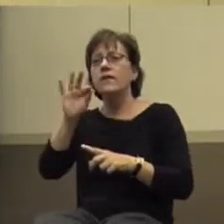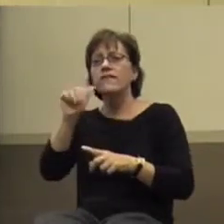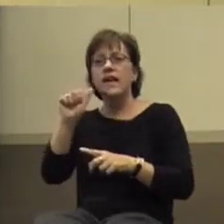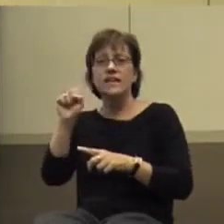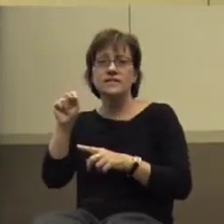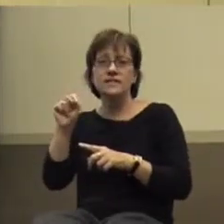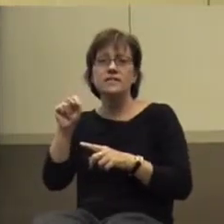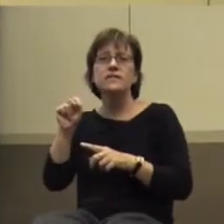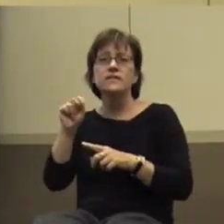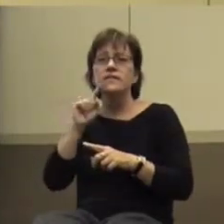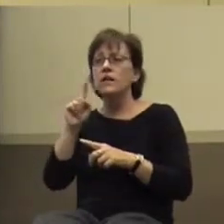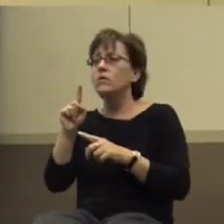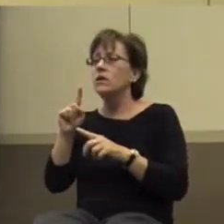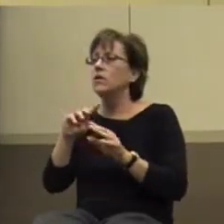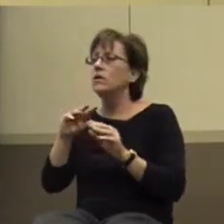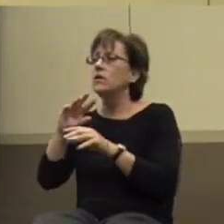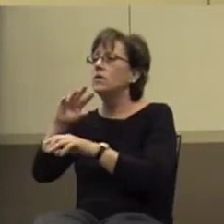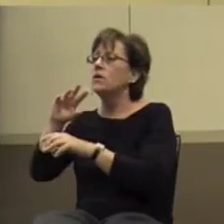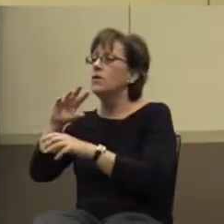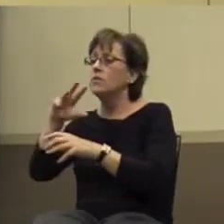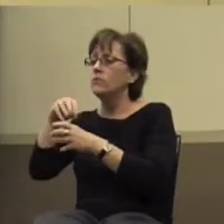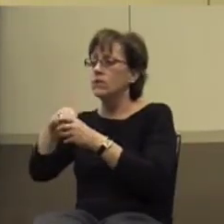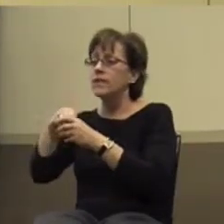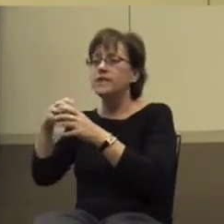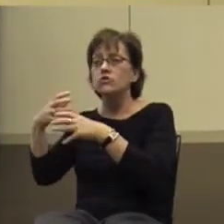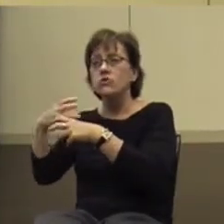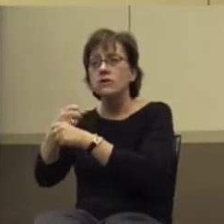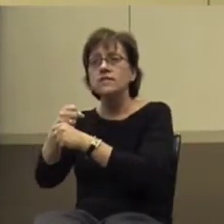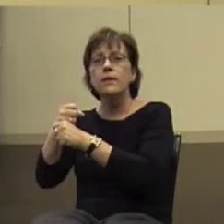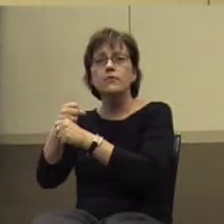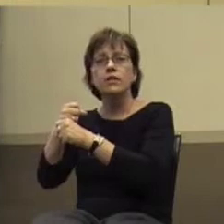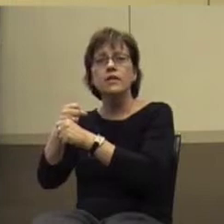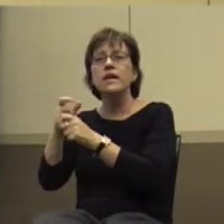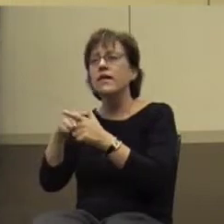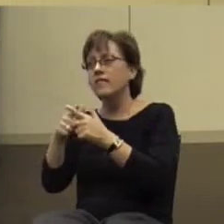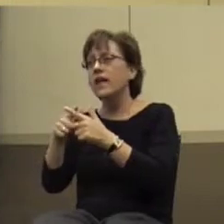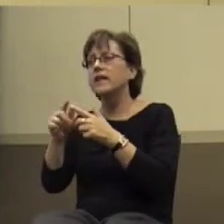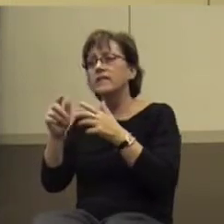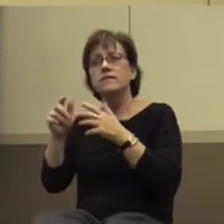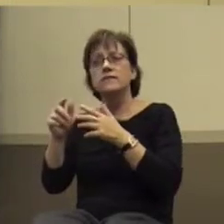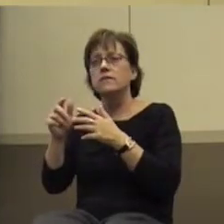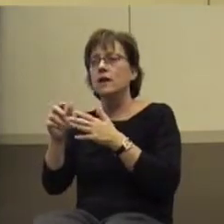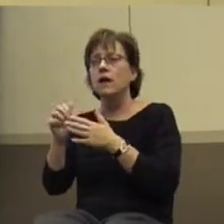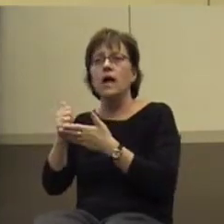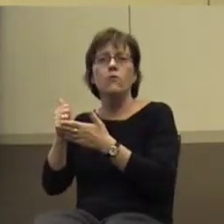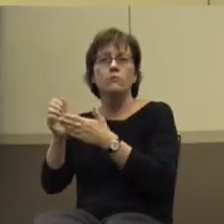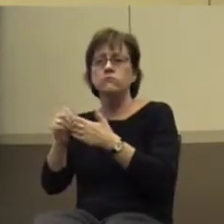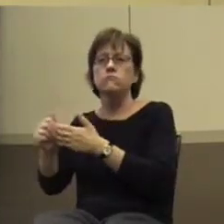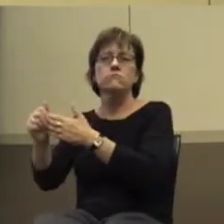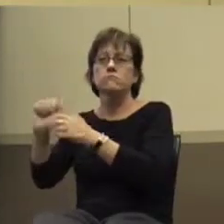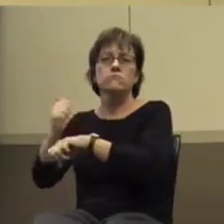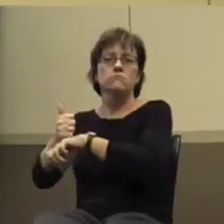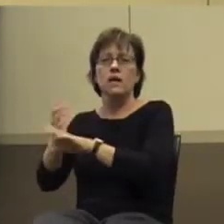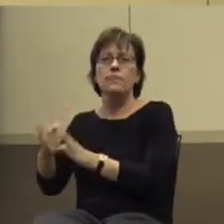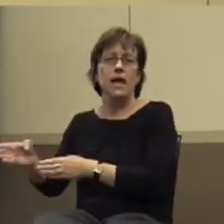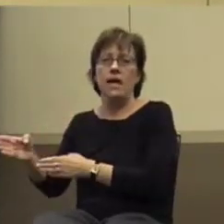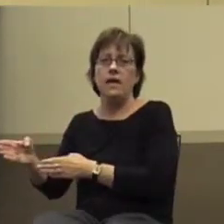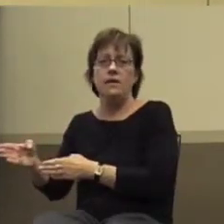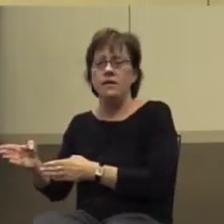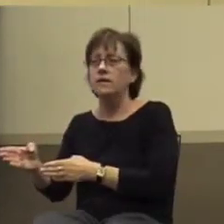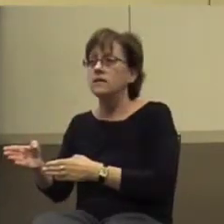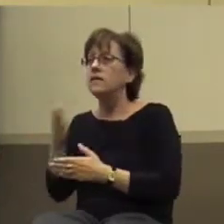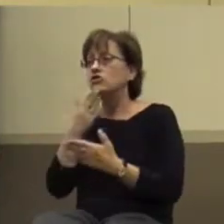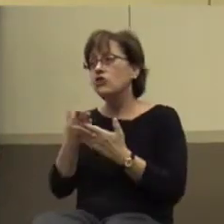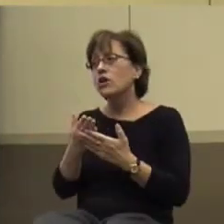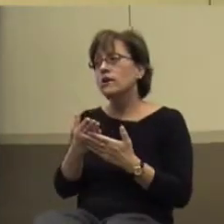lead you right into your plan, okay? So it's good, it's best practice to really have both, to be able to have some direct